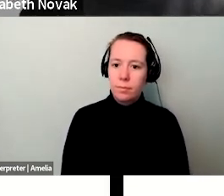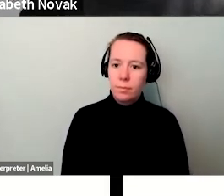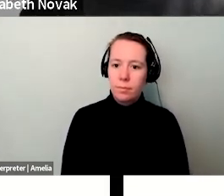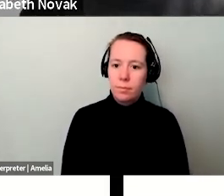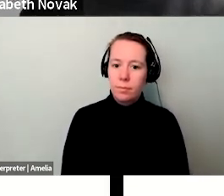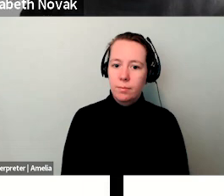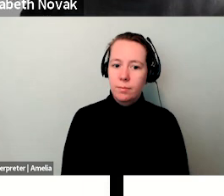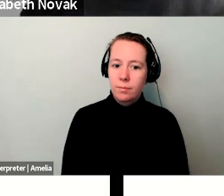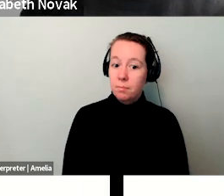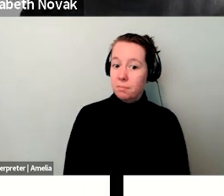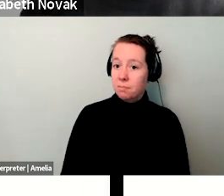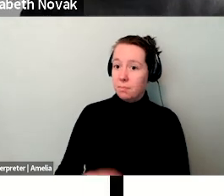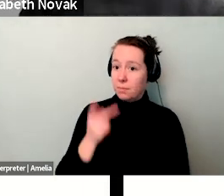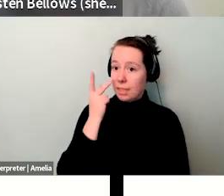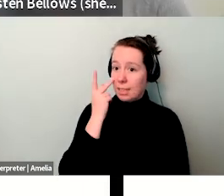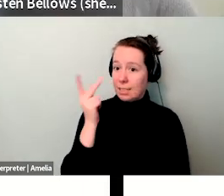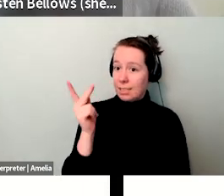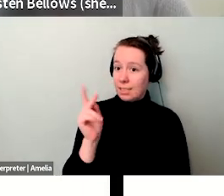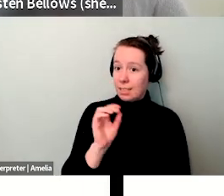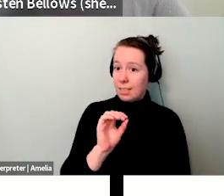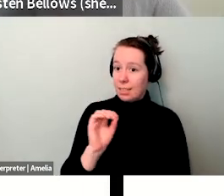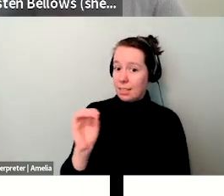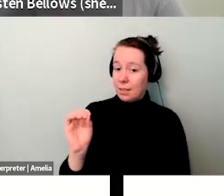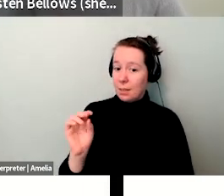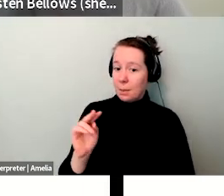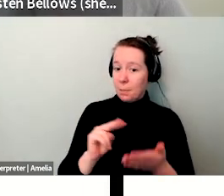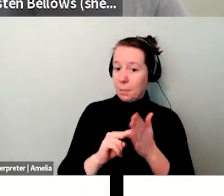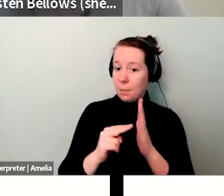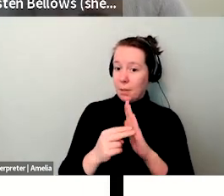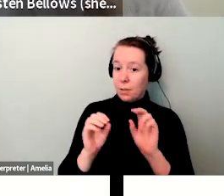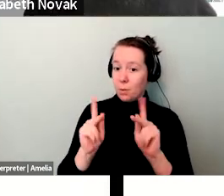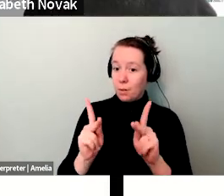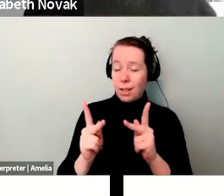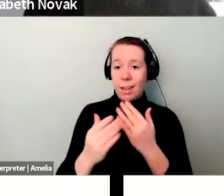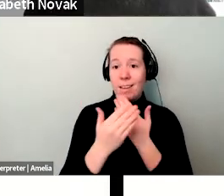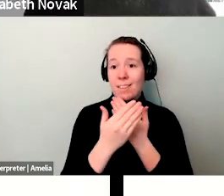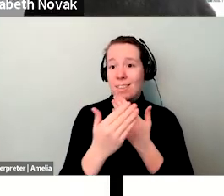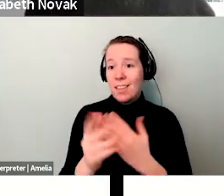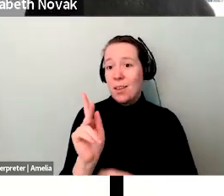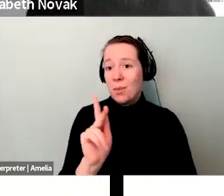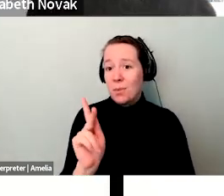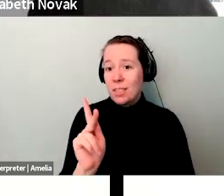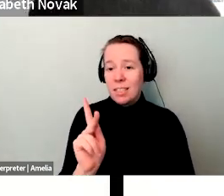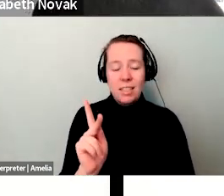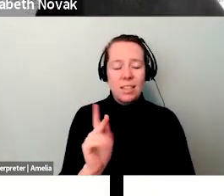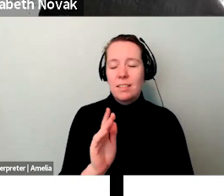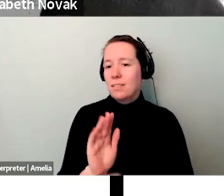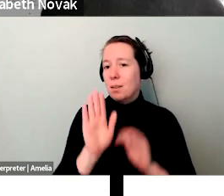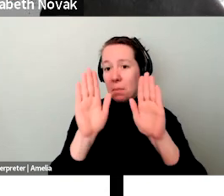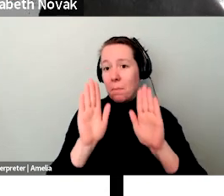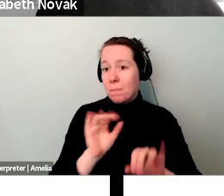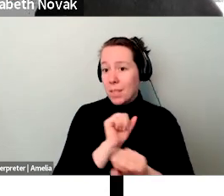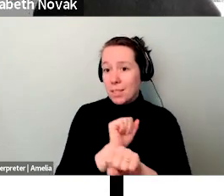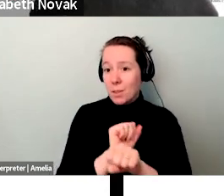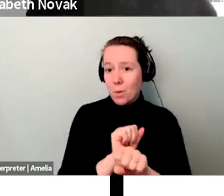I'm not actually seeing anything. So I think you've done a very good job answering the questions. I will